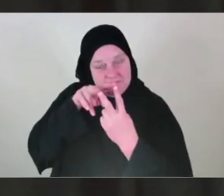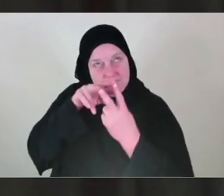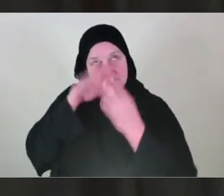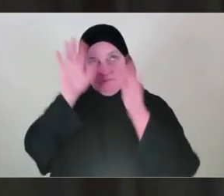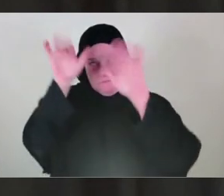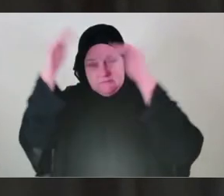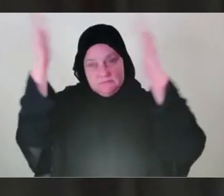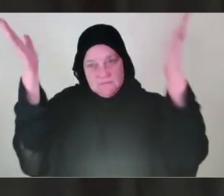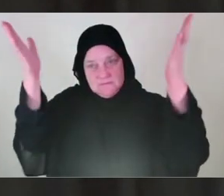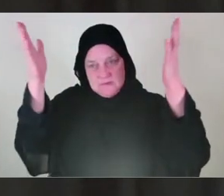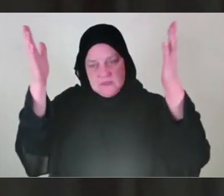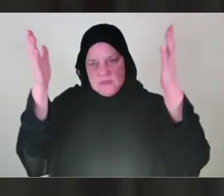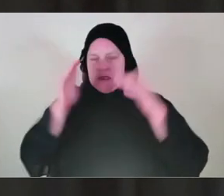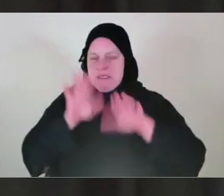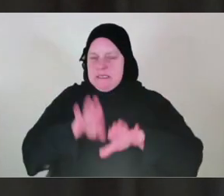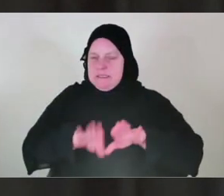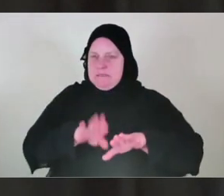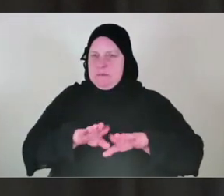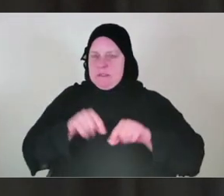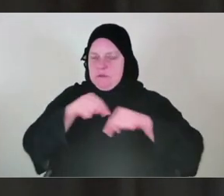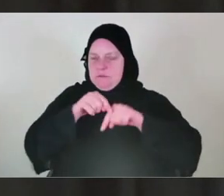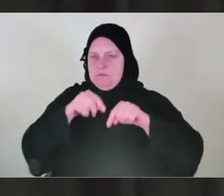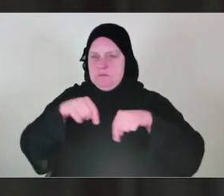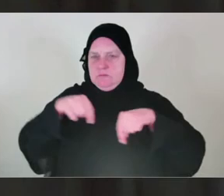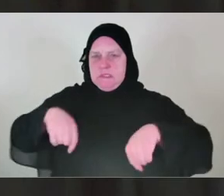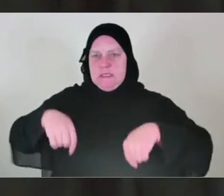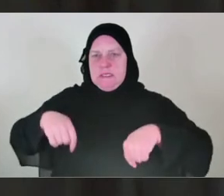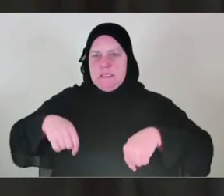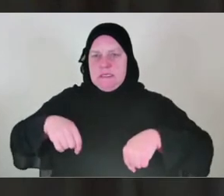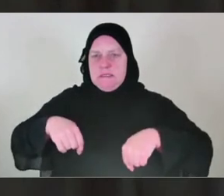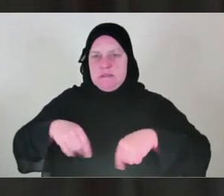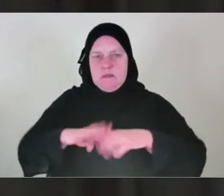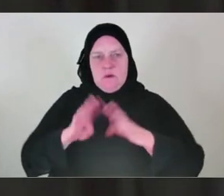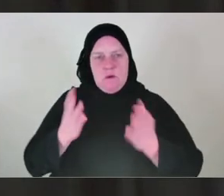what the believers believe in.